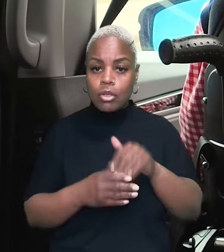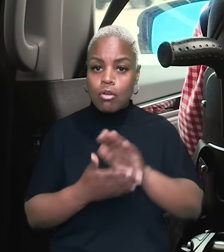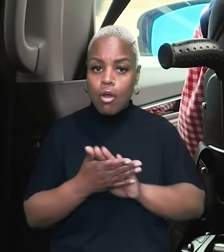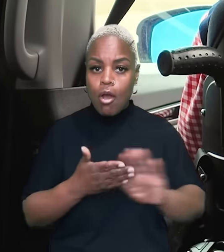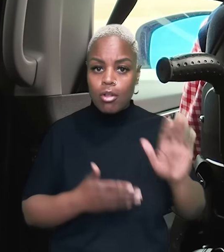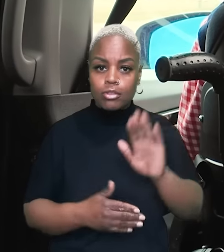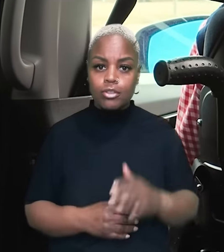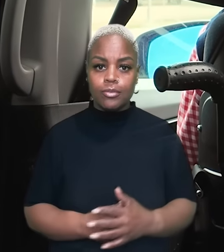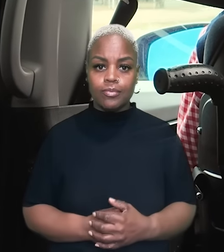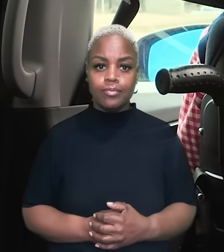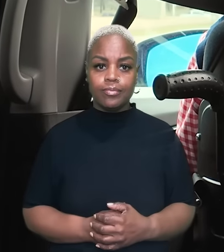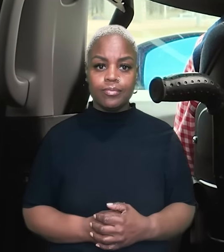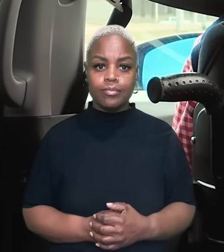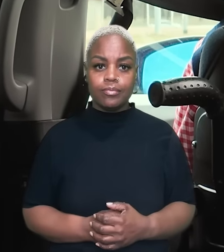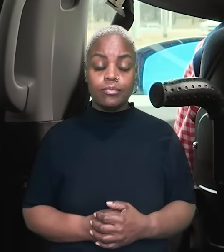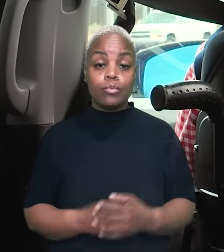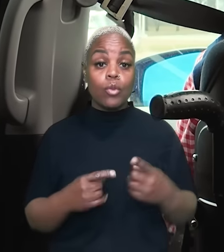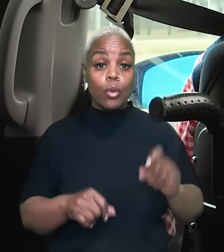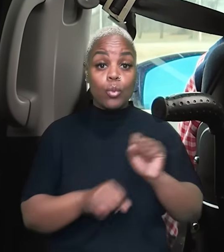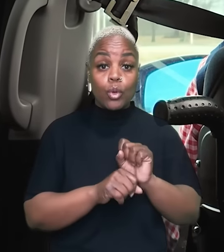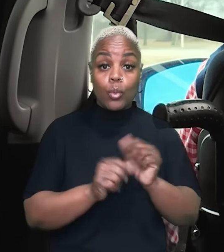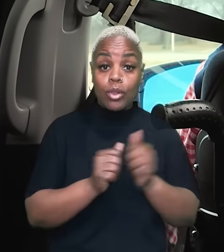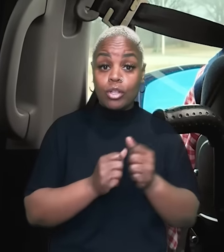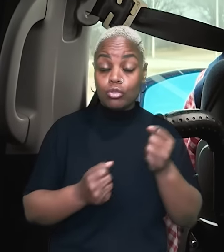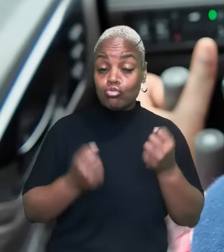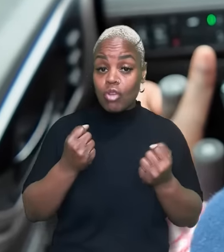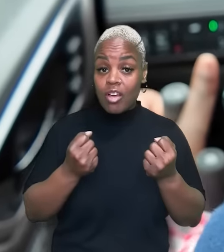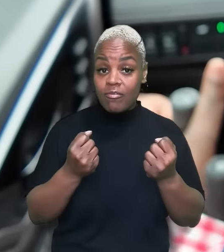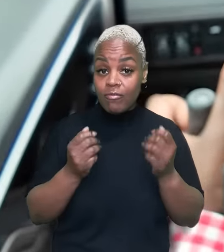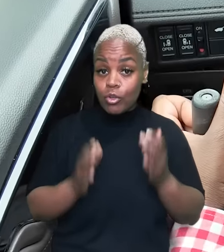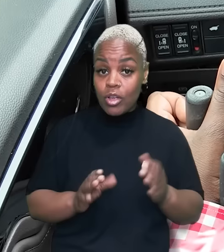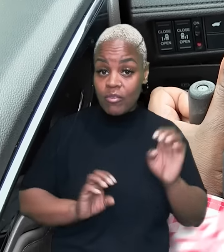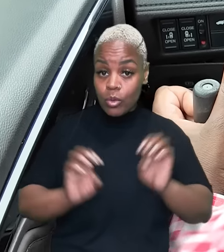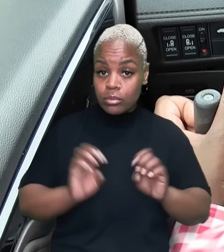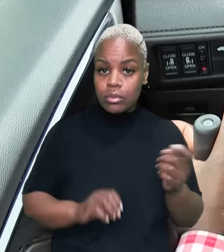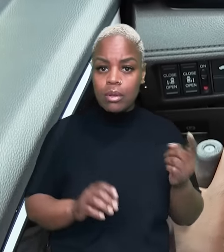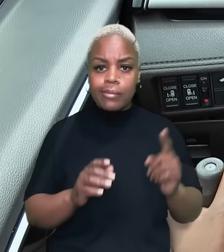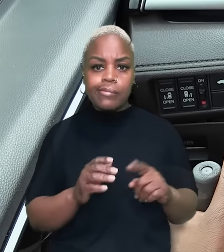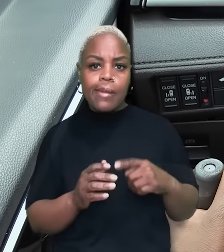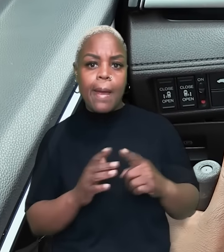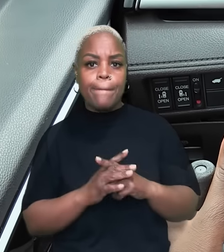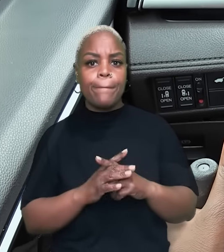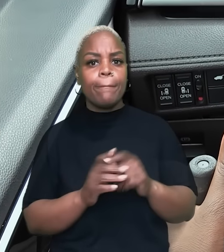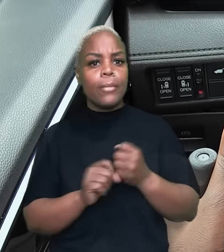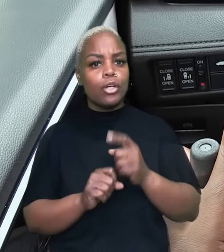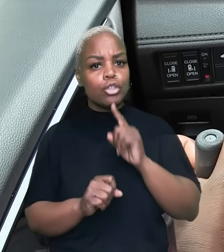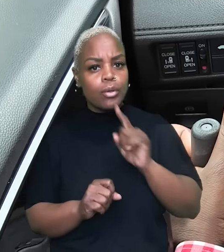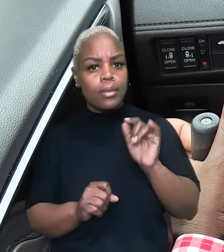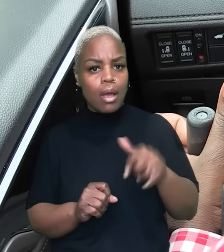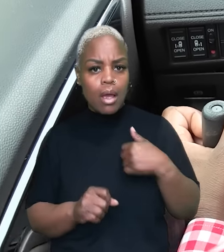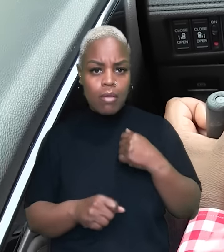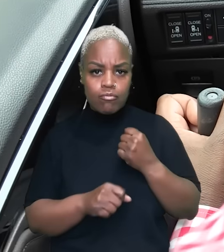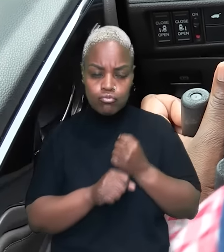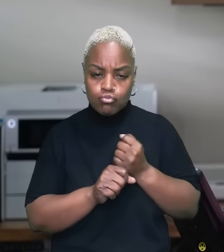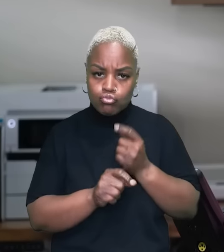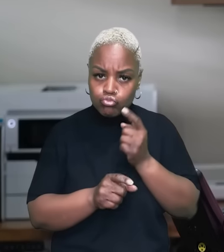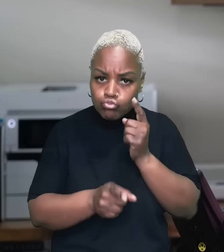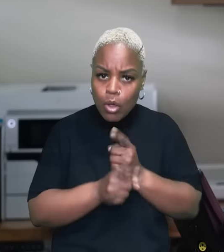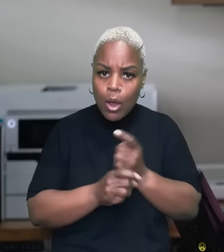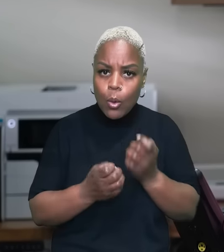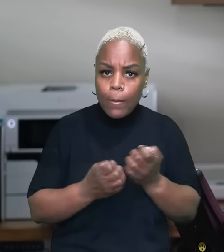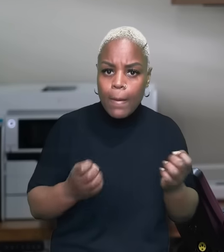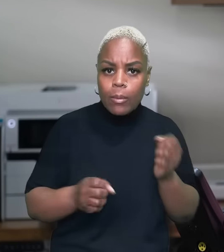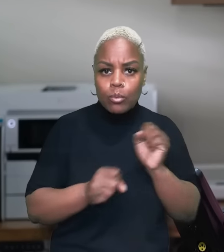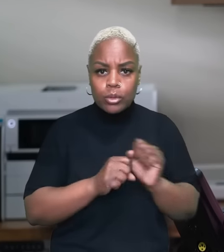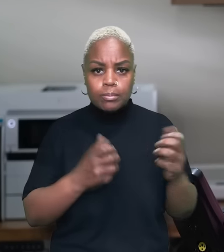college. While working with the driver evaluator, he came and made sure that I had the right equipment that worked best for me. And that's